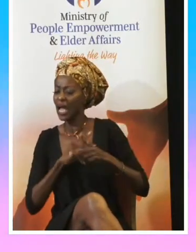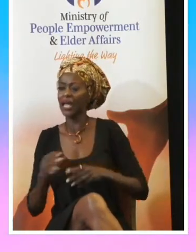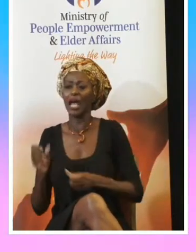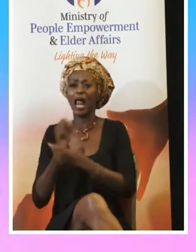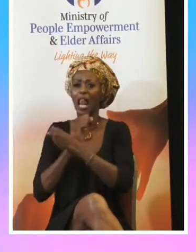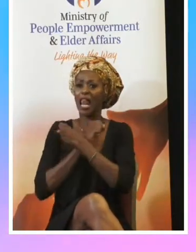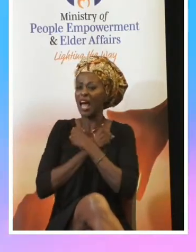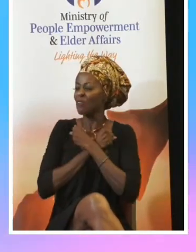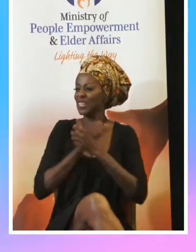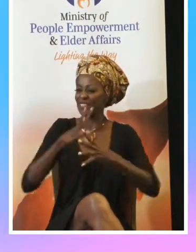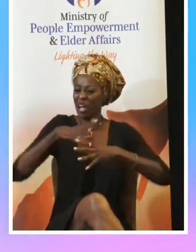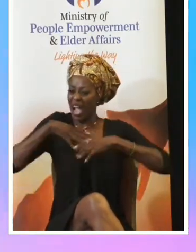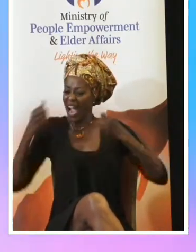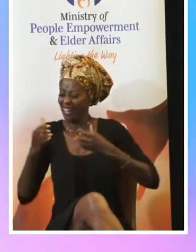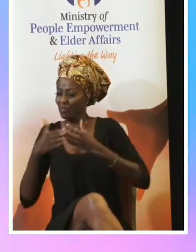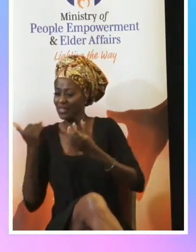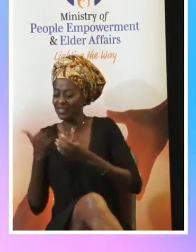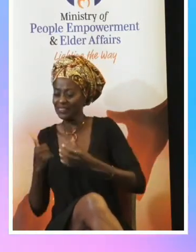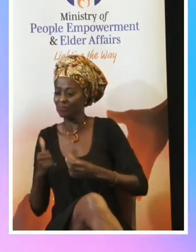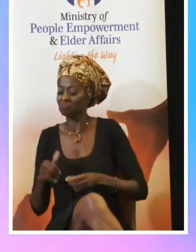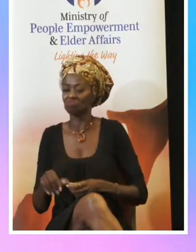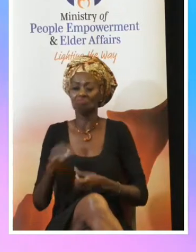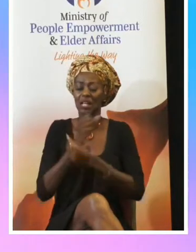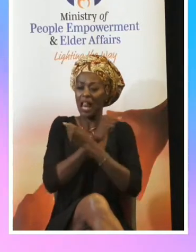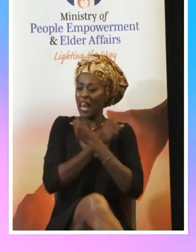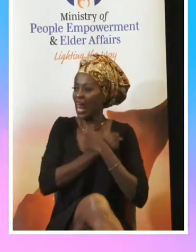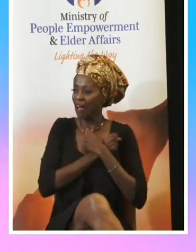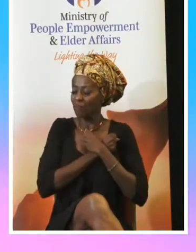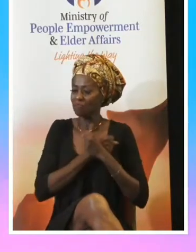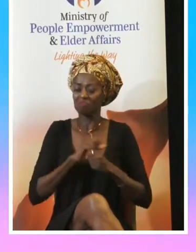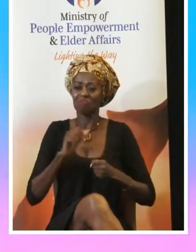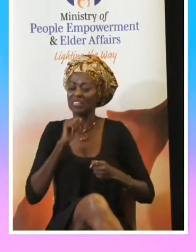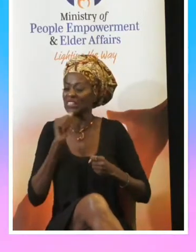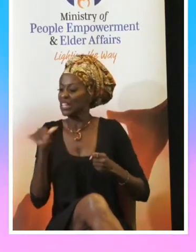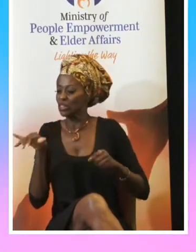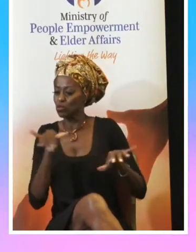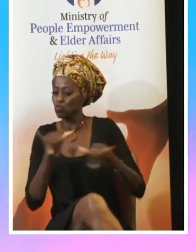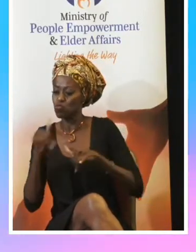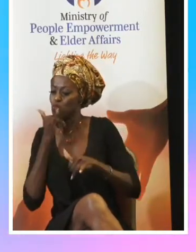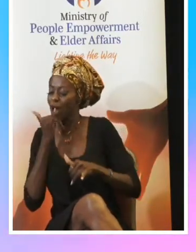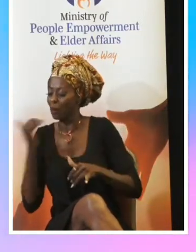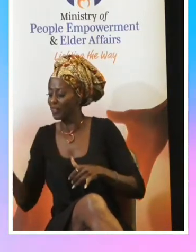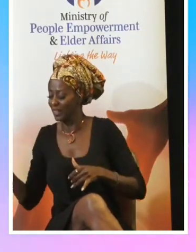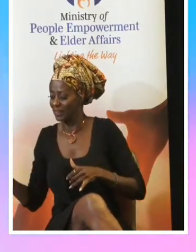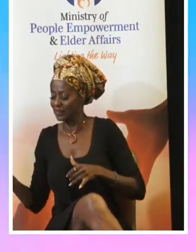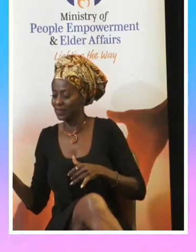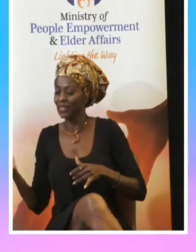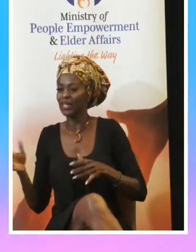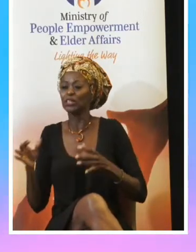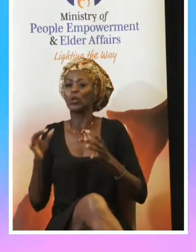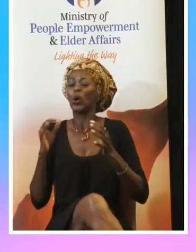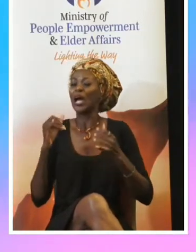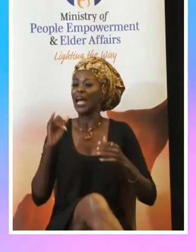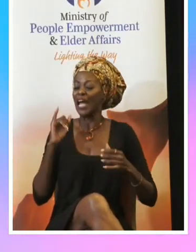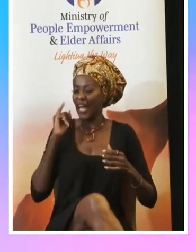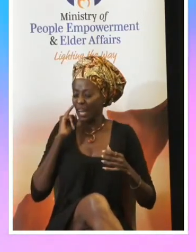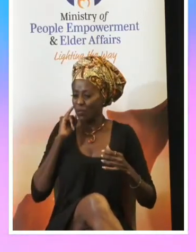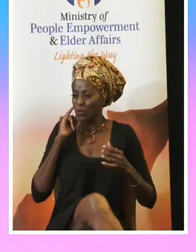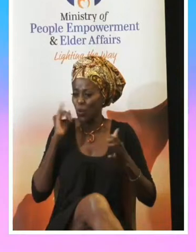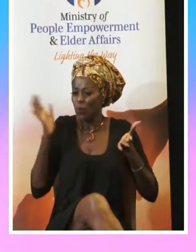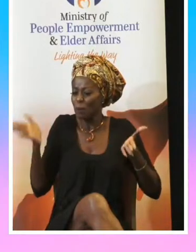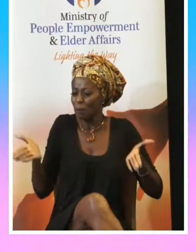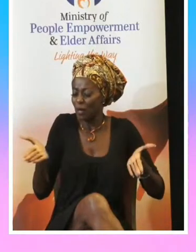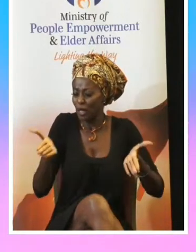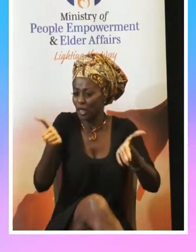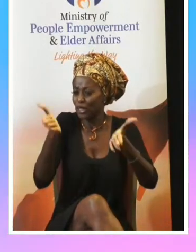quick to wrongdoings. And if some of us would just push that love in a different direction, this world would be a better place.